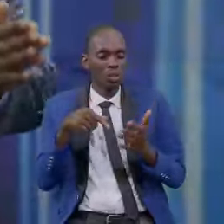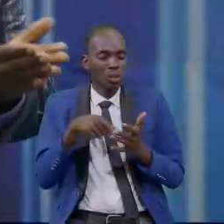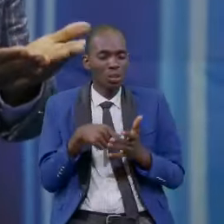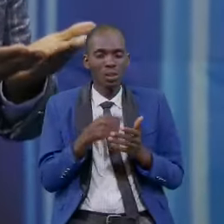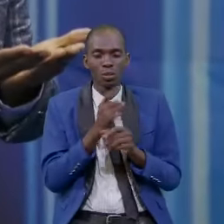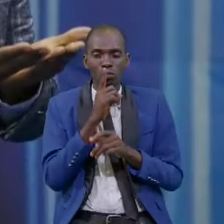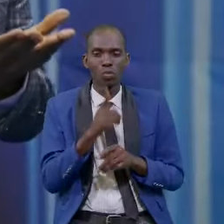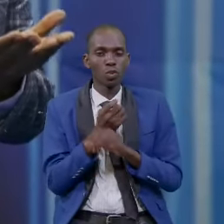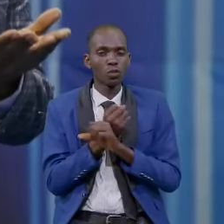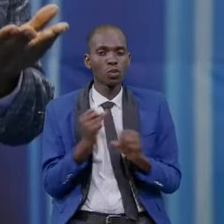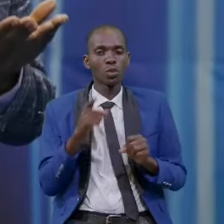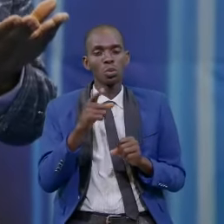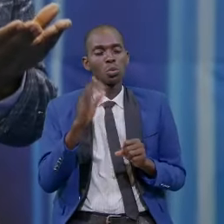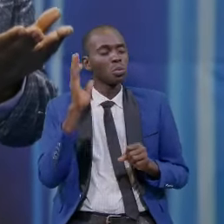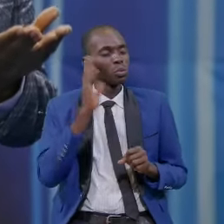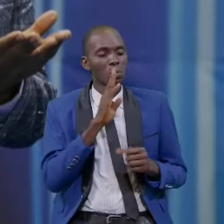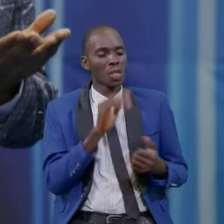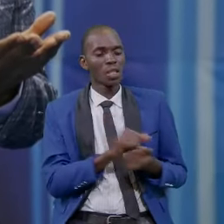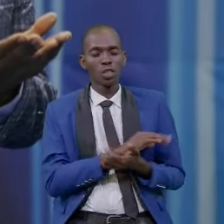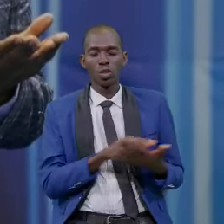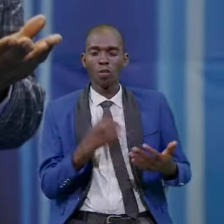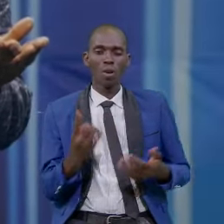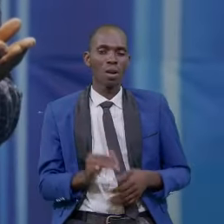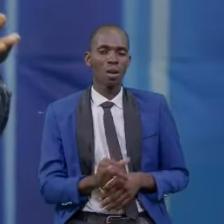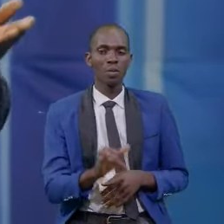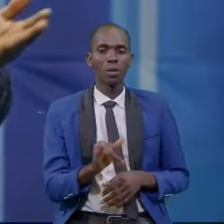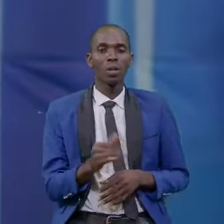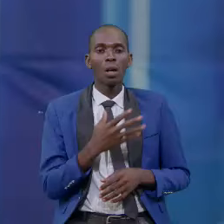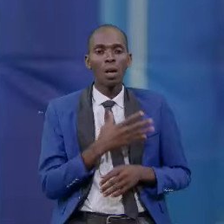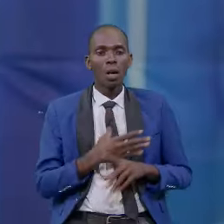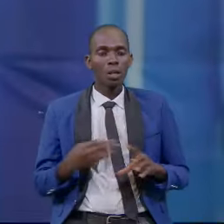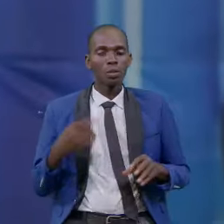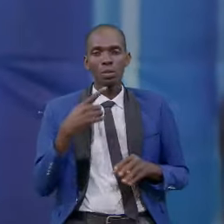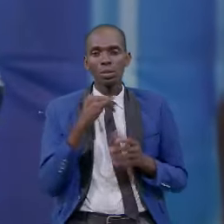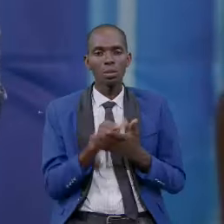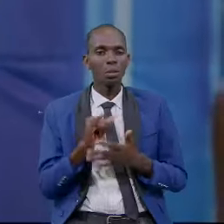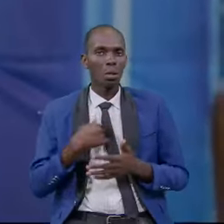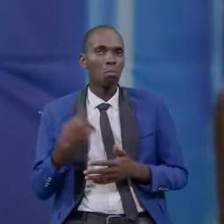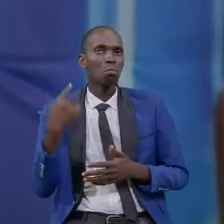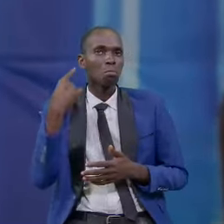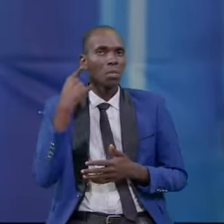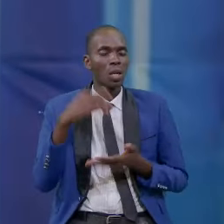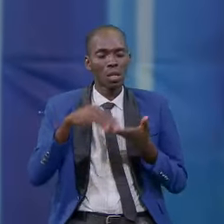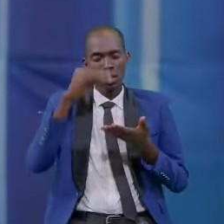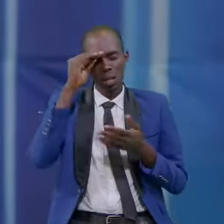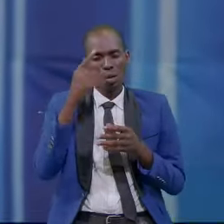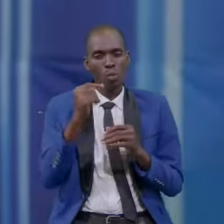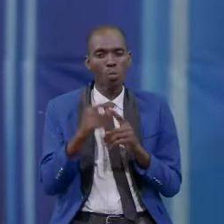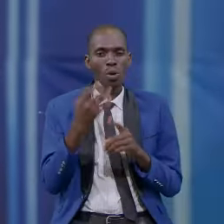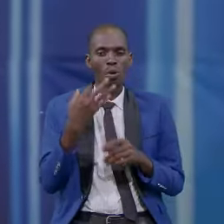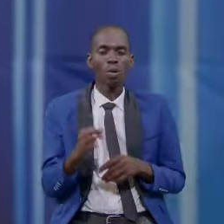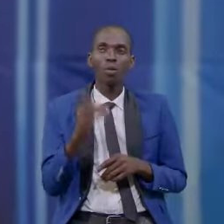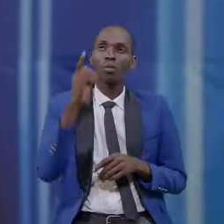you see, I've heard the word, and the word is the word of Christ. And I want the forgiveness and